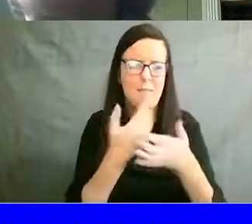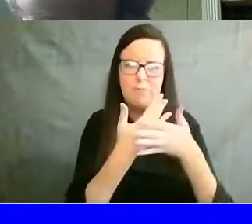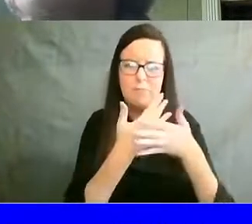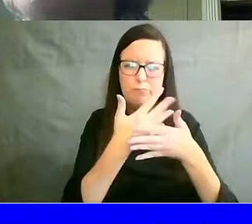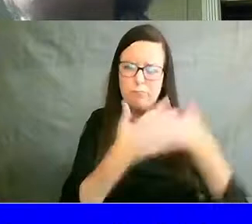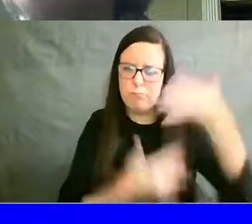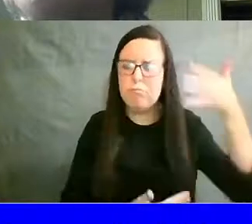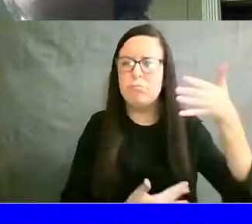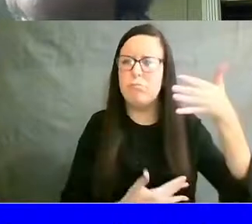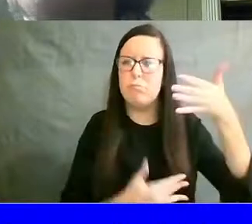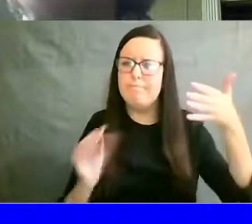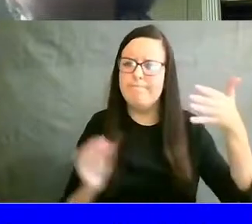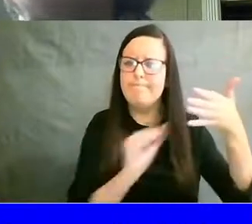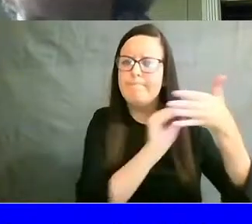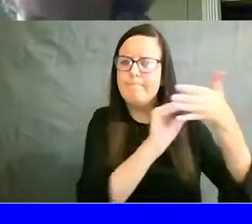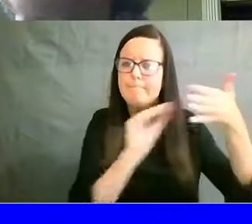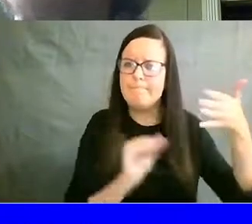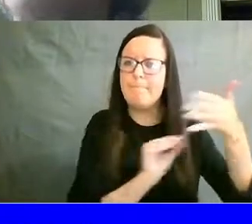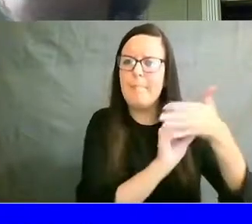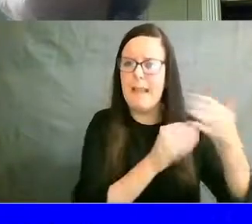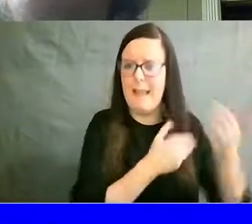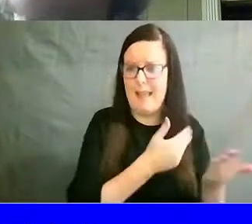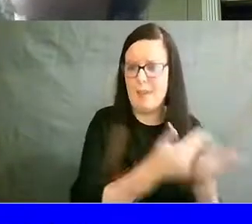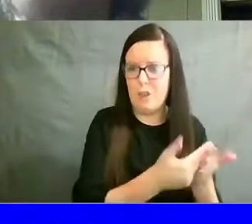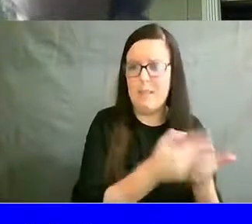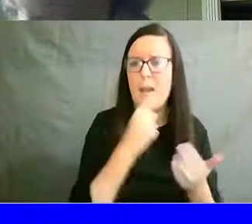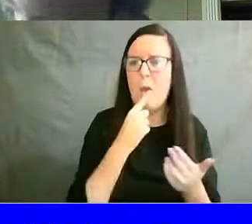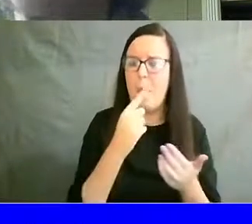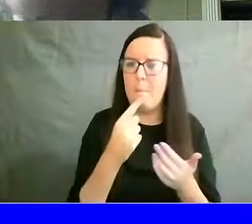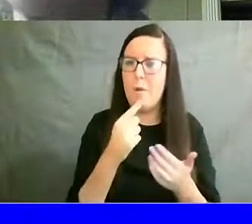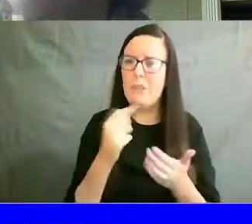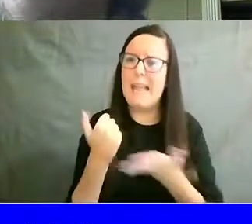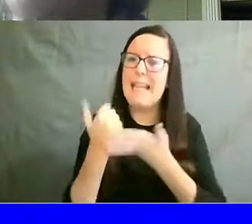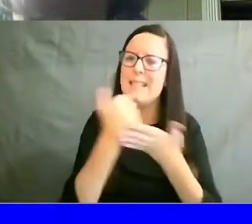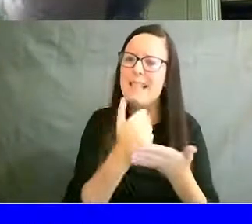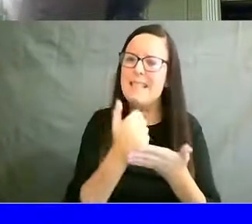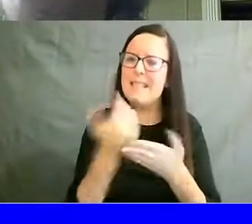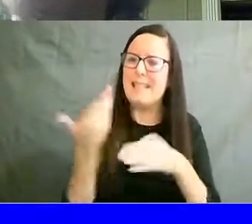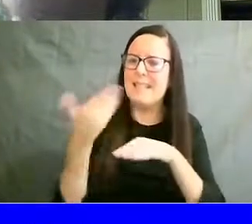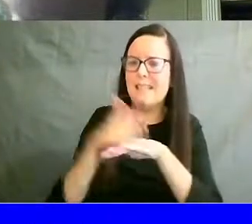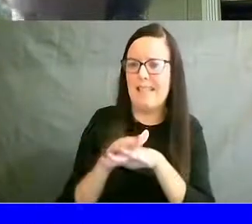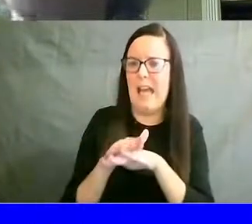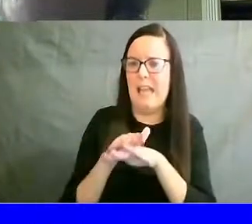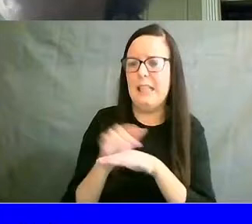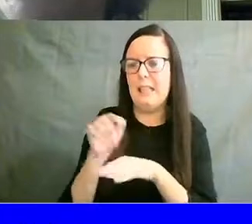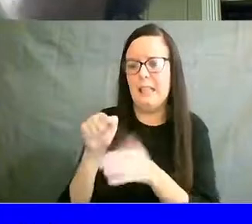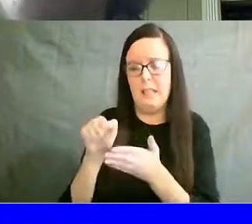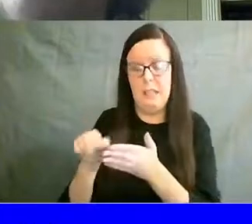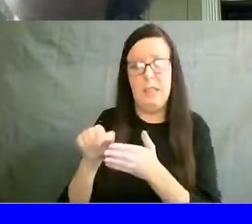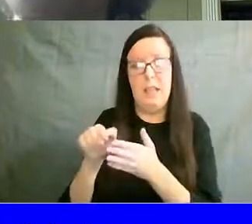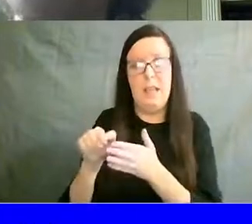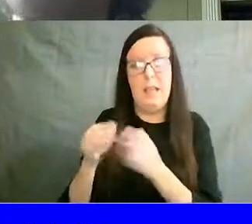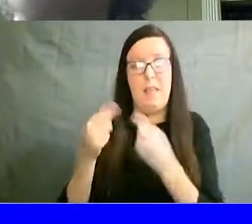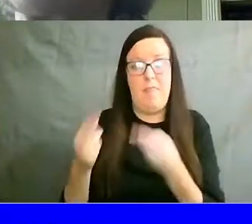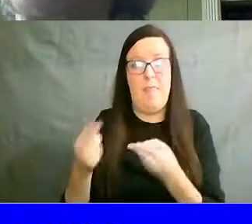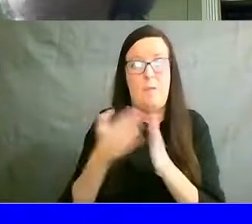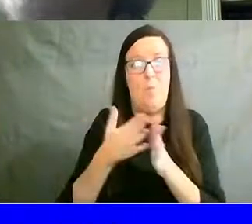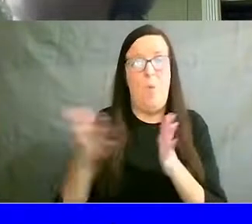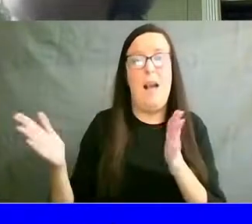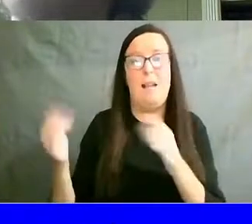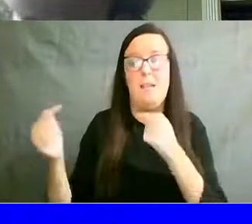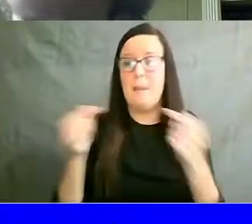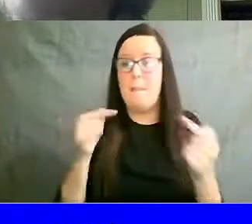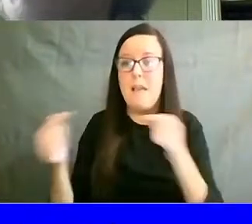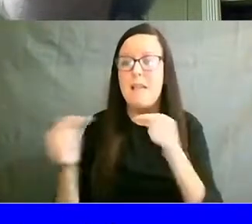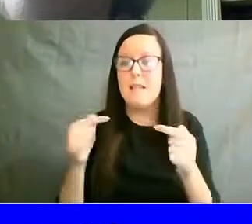So into this assisted dying, dying with dignity bill, we certainly need wide debate, really concentration on